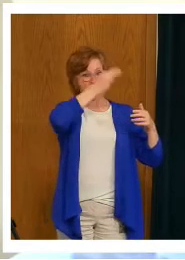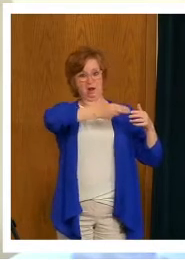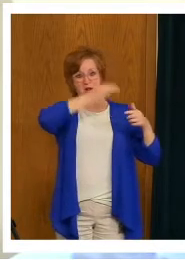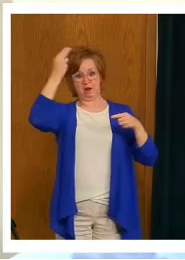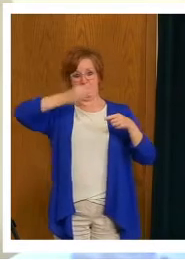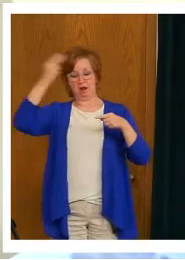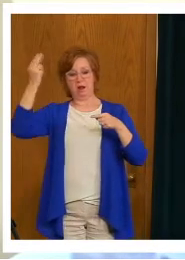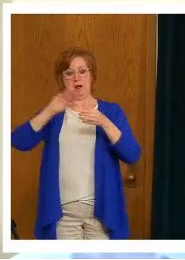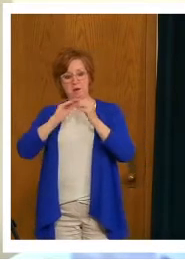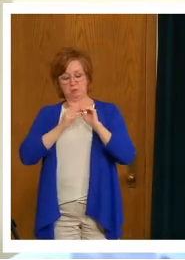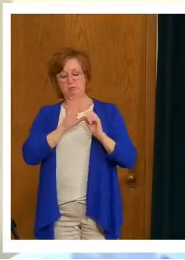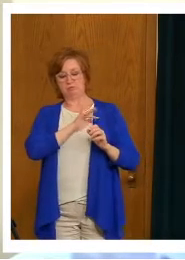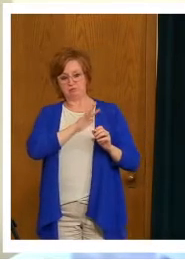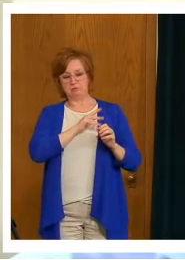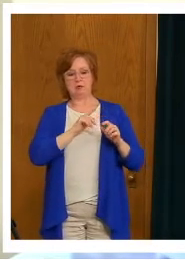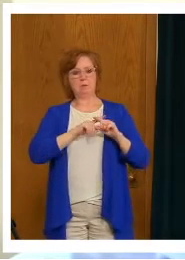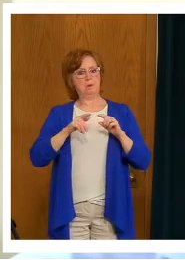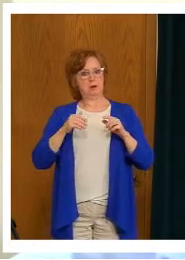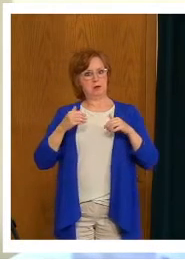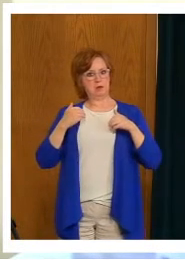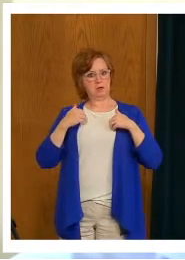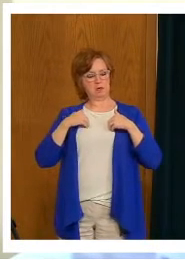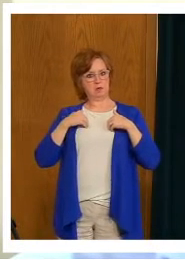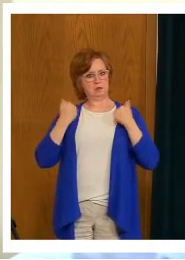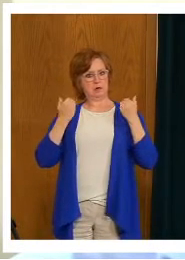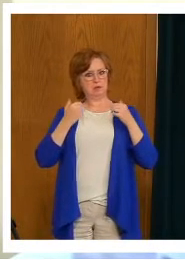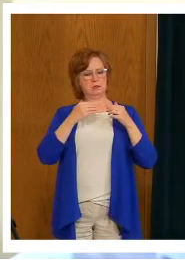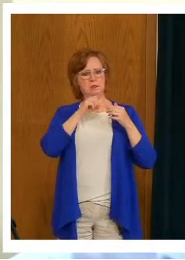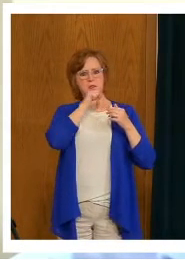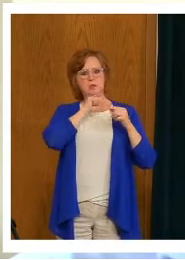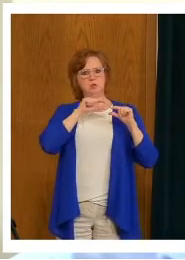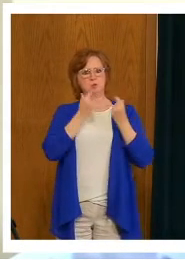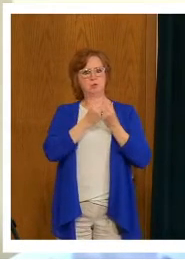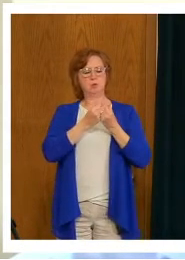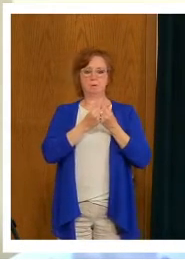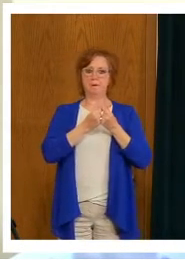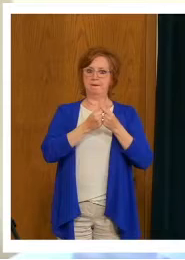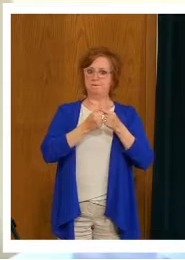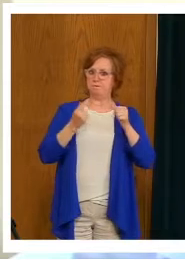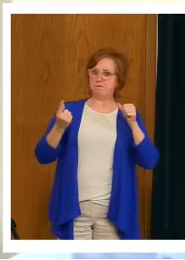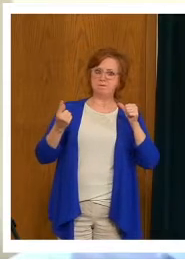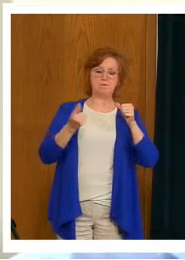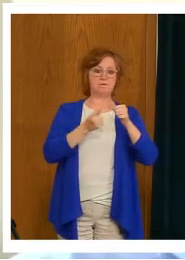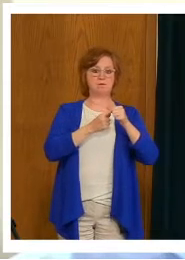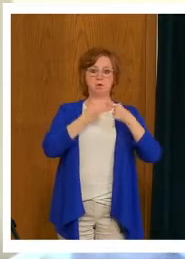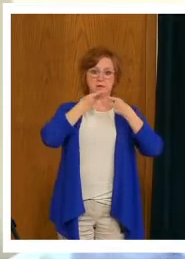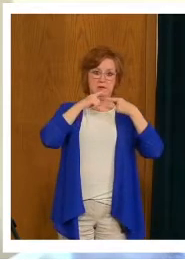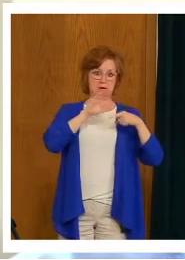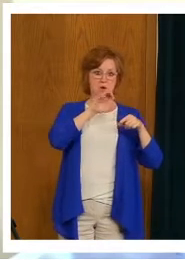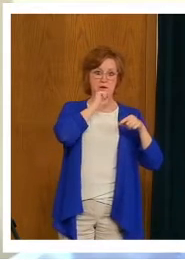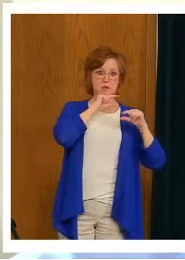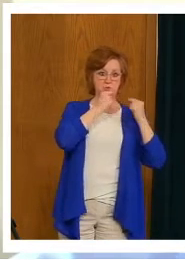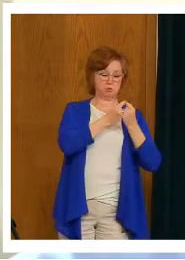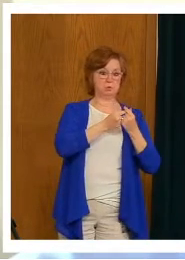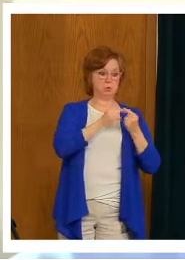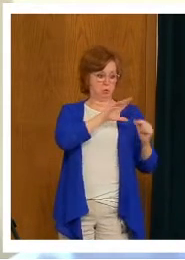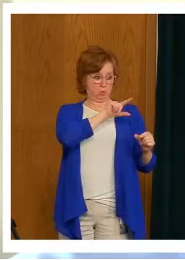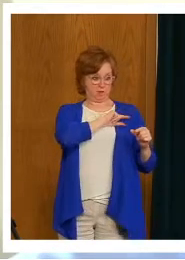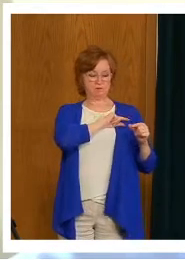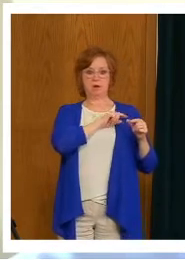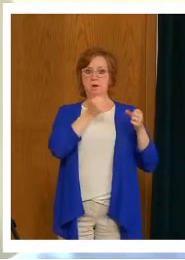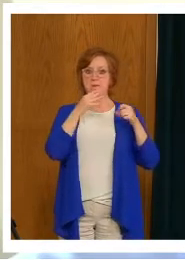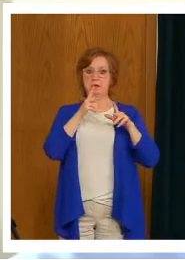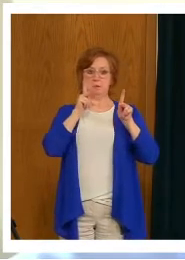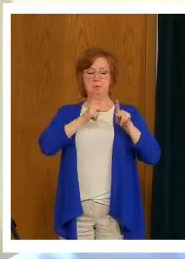in younger age groups, and then it seems to level off. But we need to make sure that all of us plan to get vaccinated. And